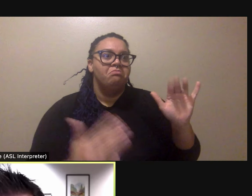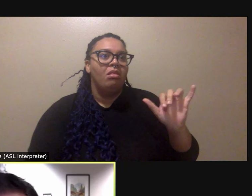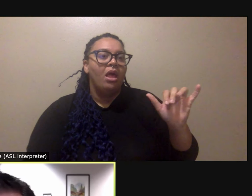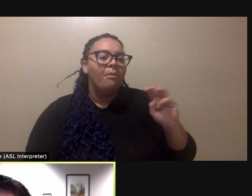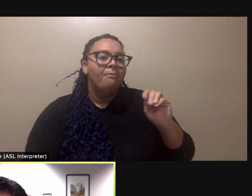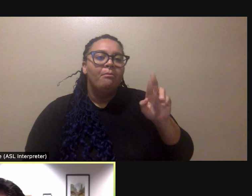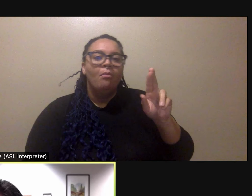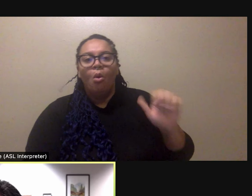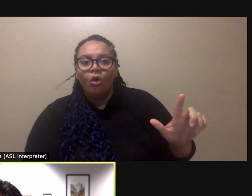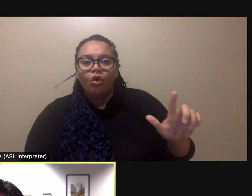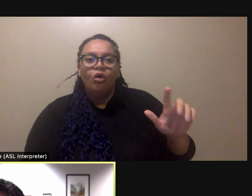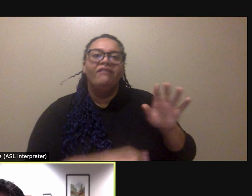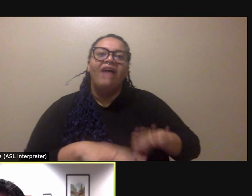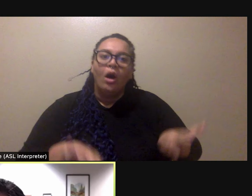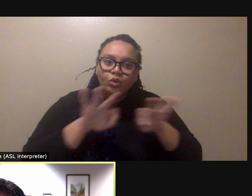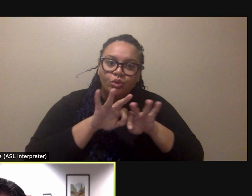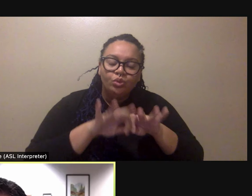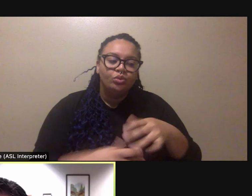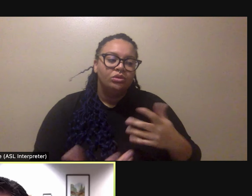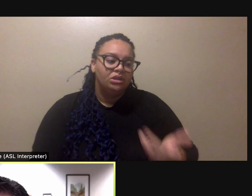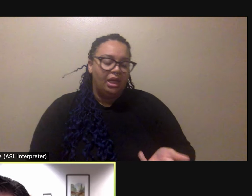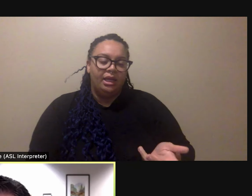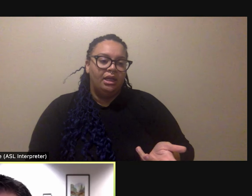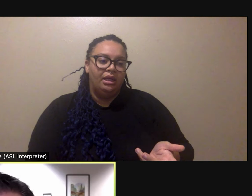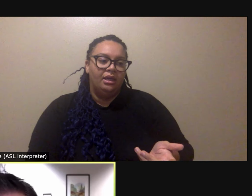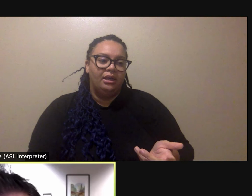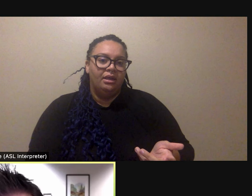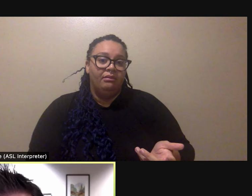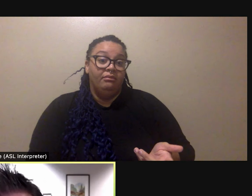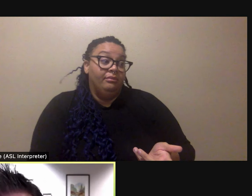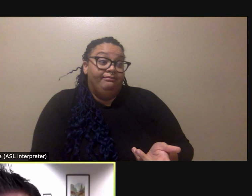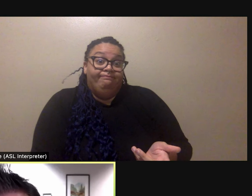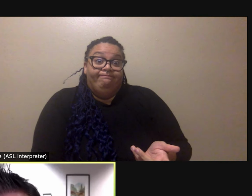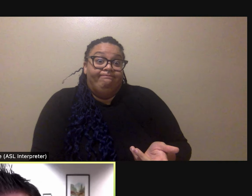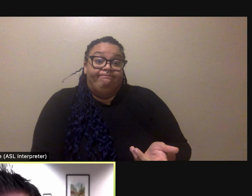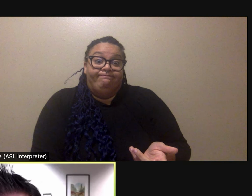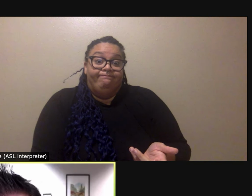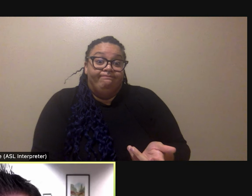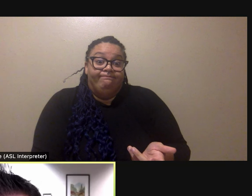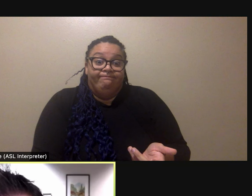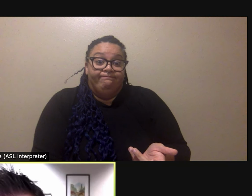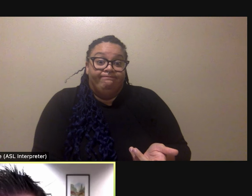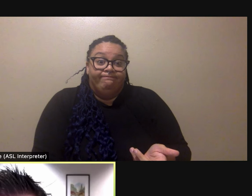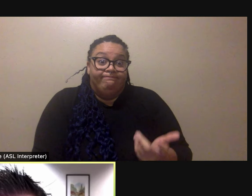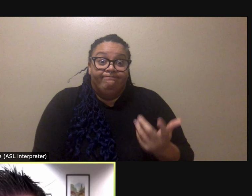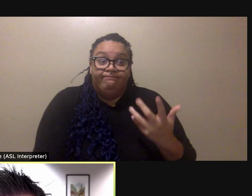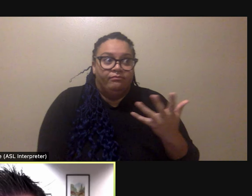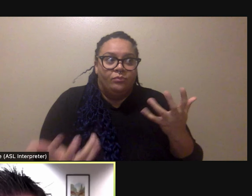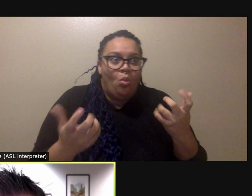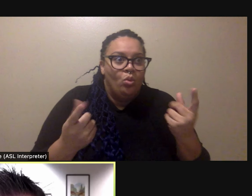morality, and they were just like, what do you want me to